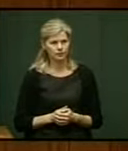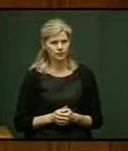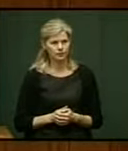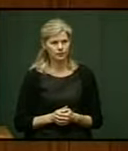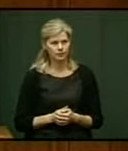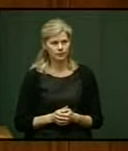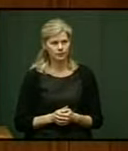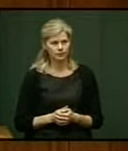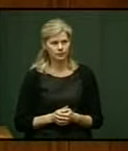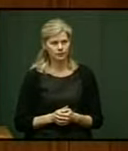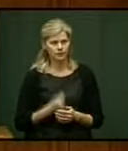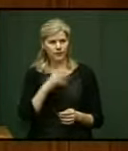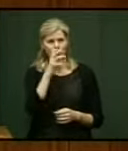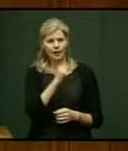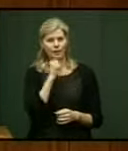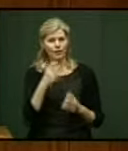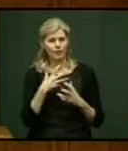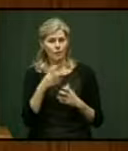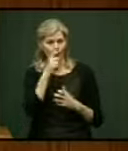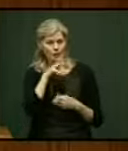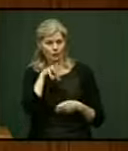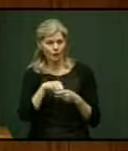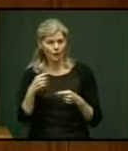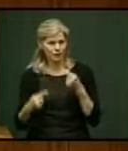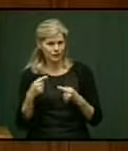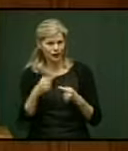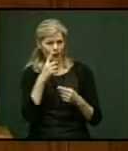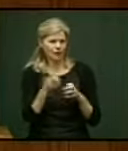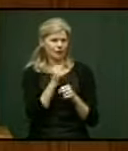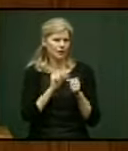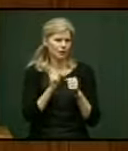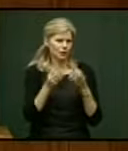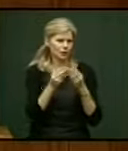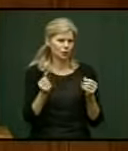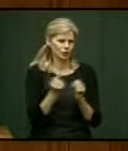I believe we can collectively find solutions that will enable us to create a better world.